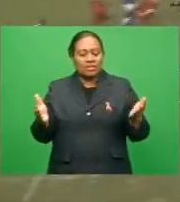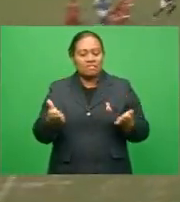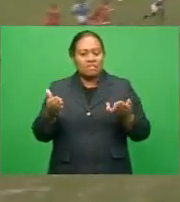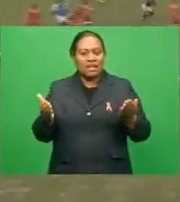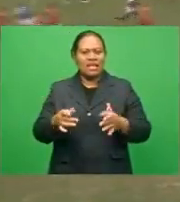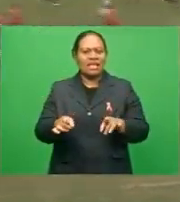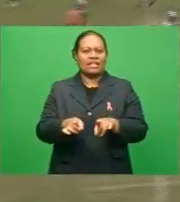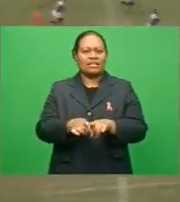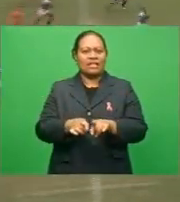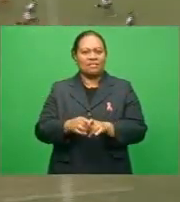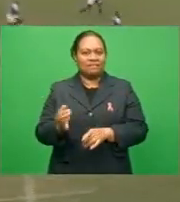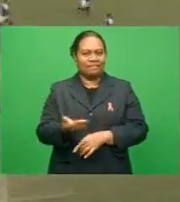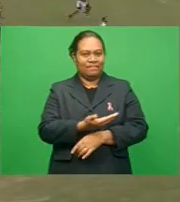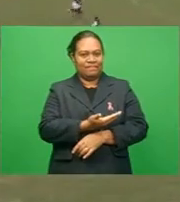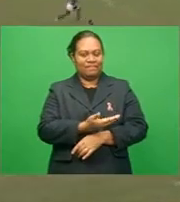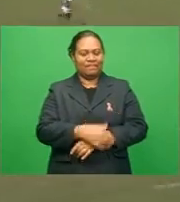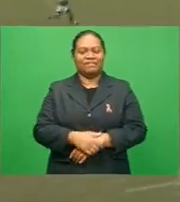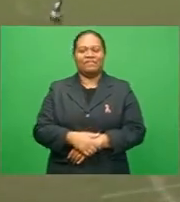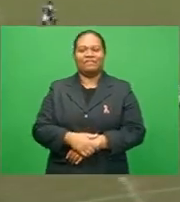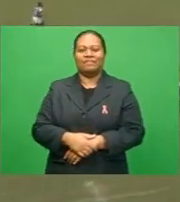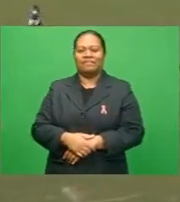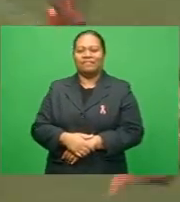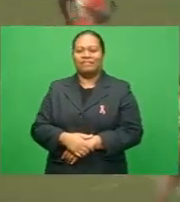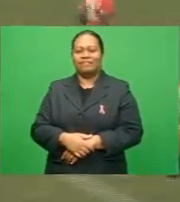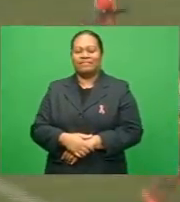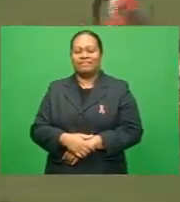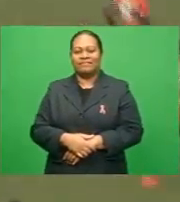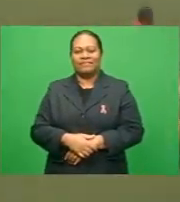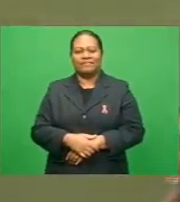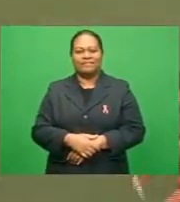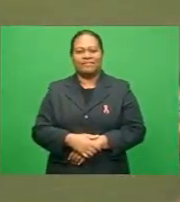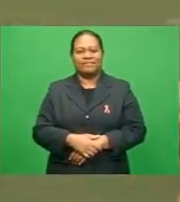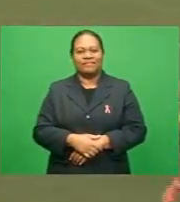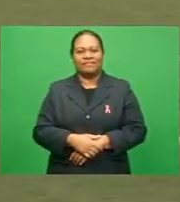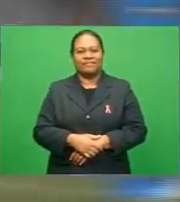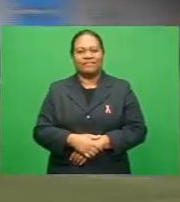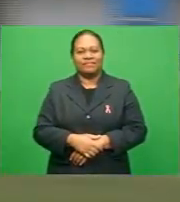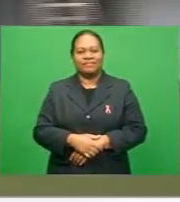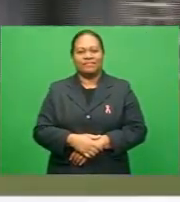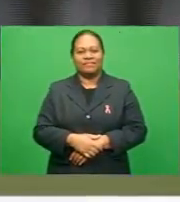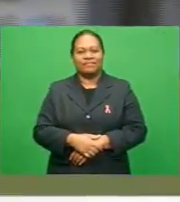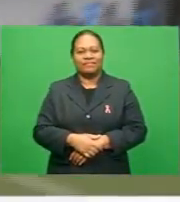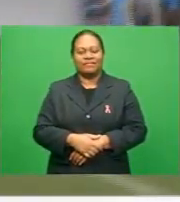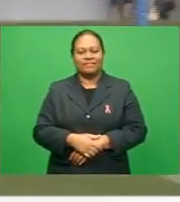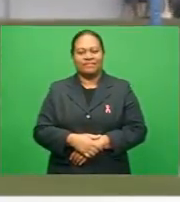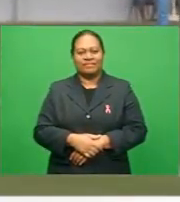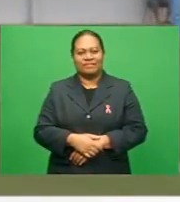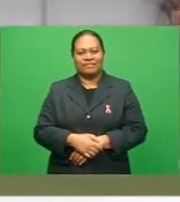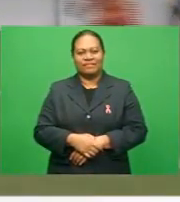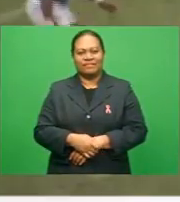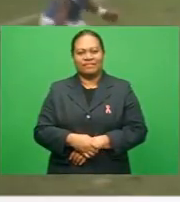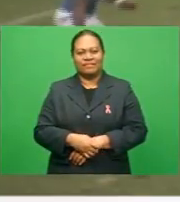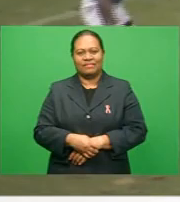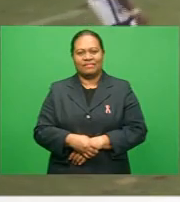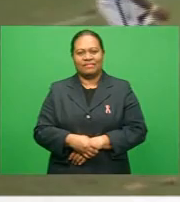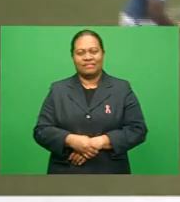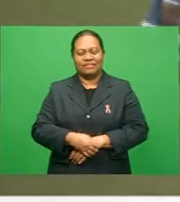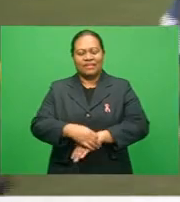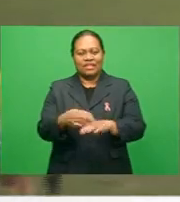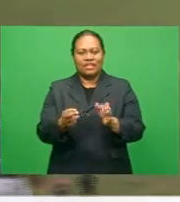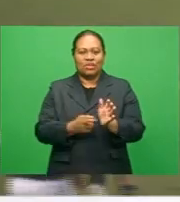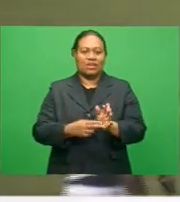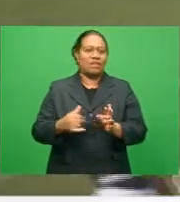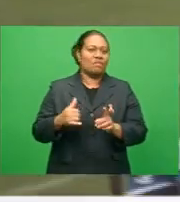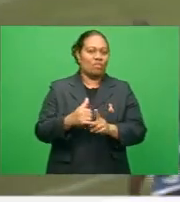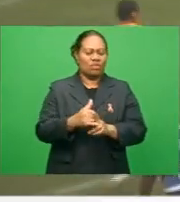men possessed. Intercepted. Mira, the 21-year-old. He can go. He's in. Namosi